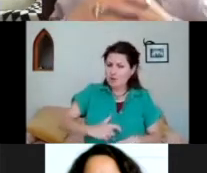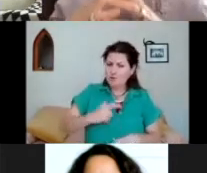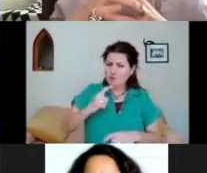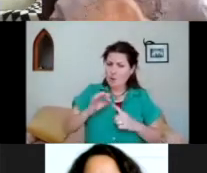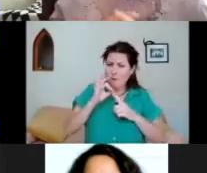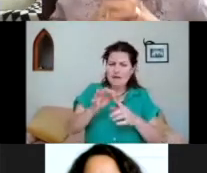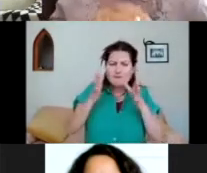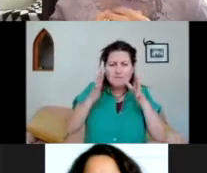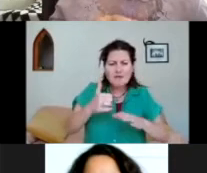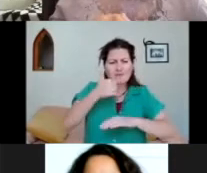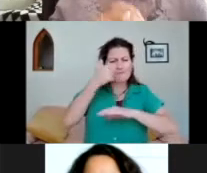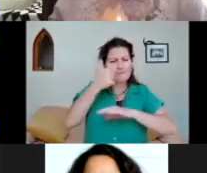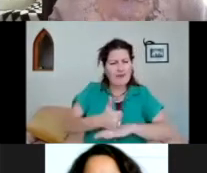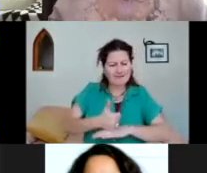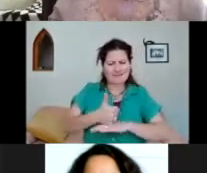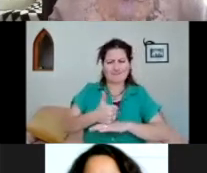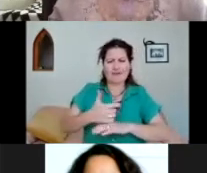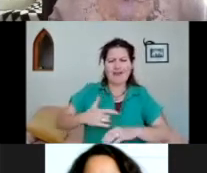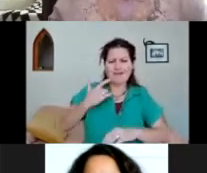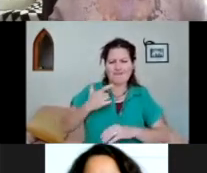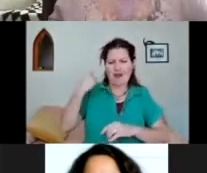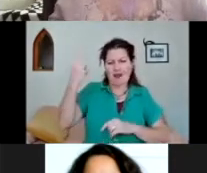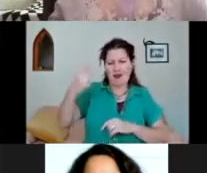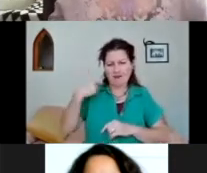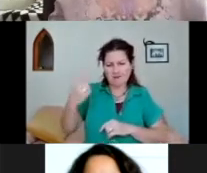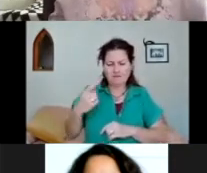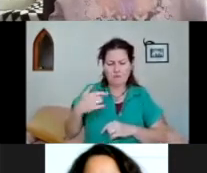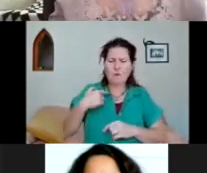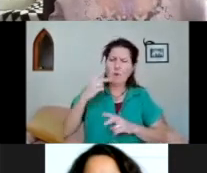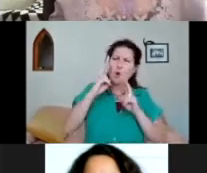and the strength of the artistic and conceptual idea.